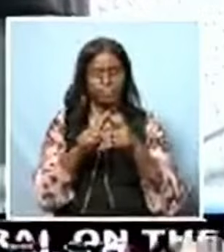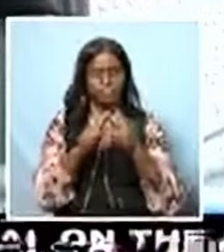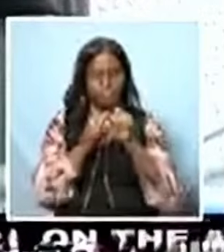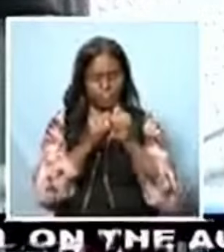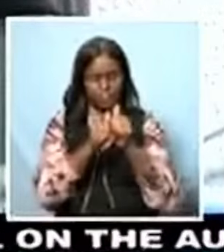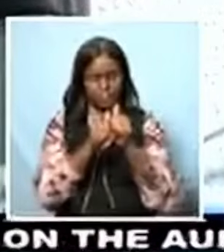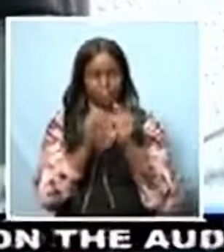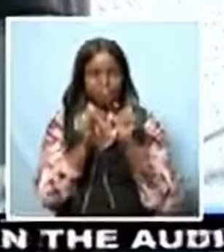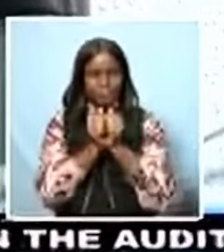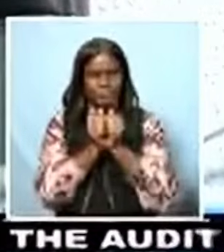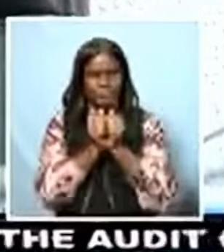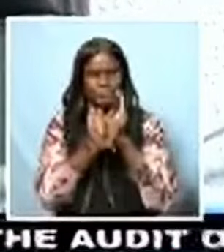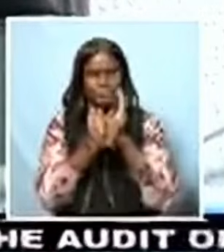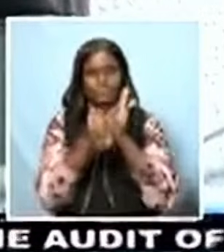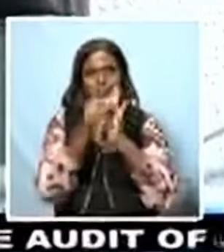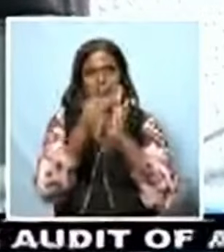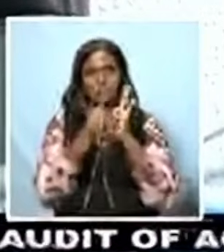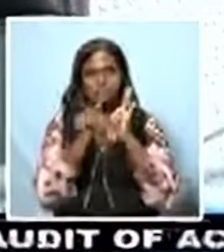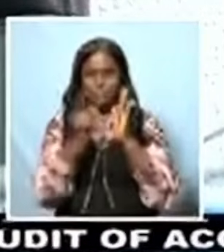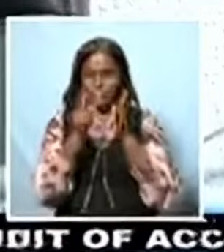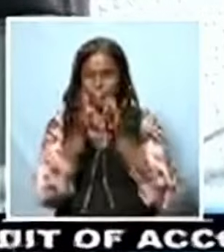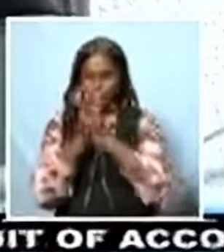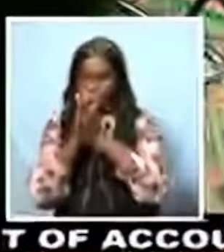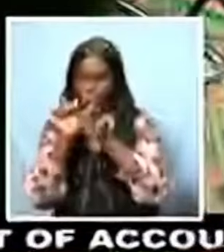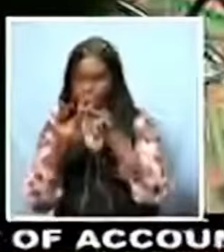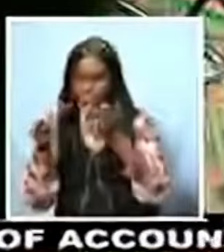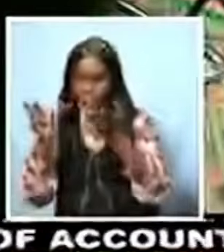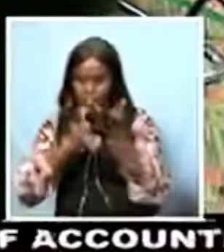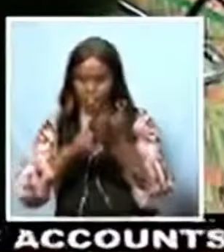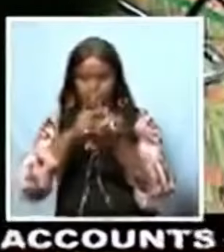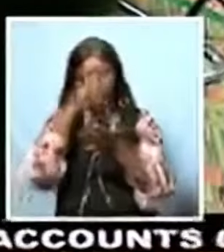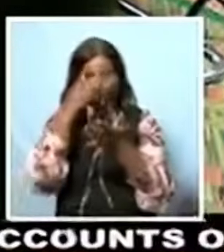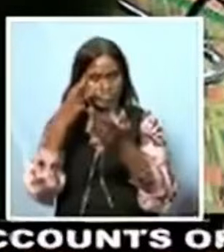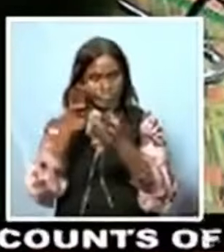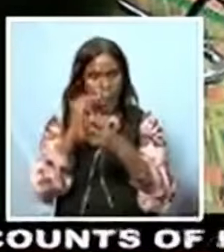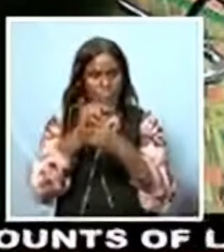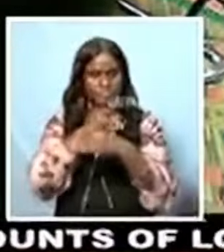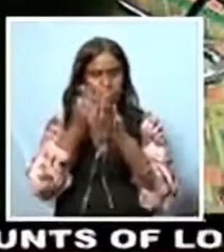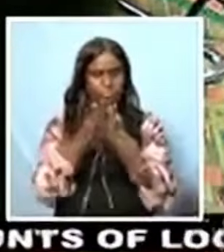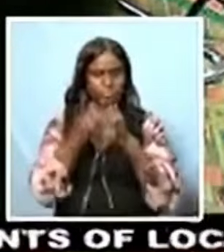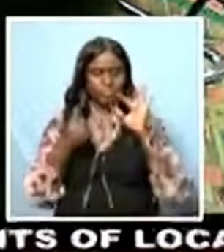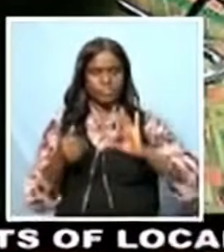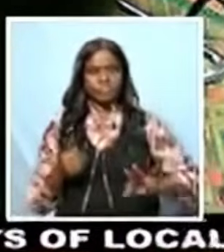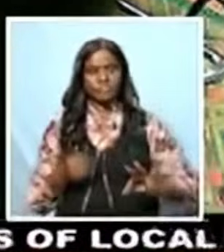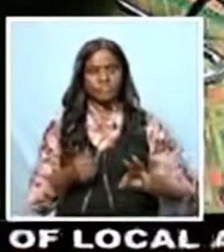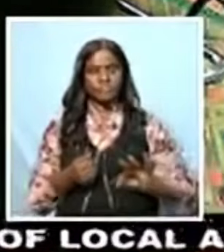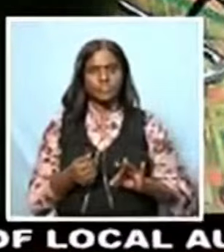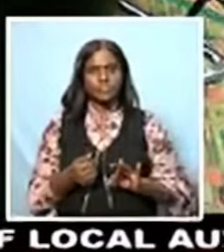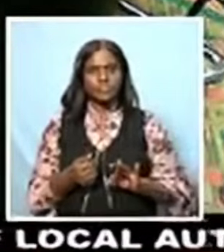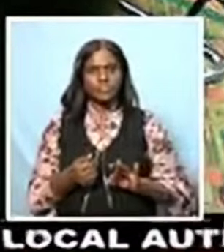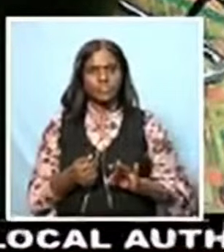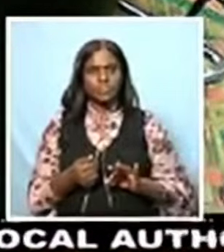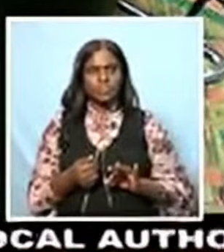the guidelines. So did you ask them to resubmit the NRC or the beneficiaries?